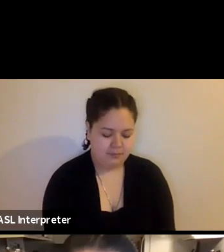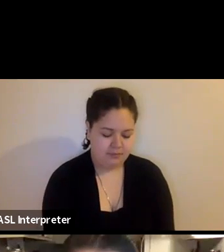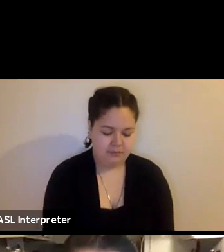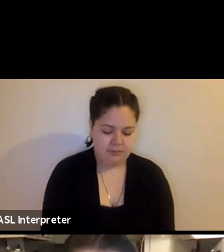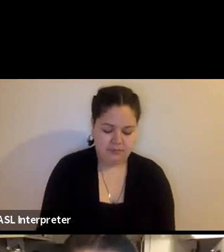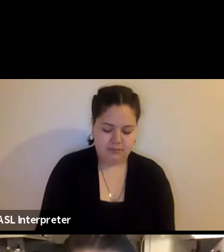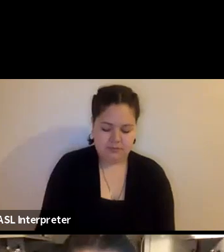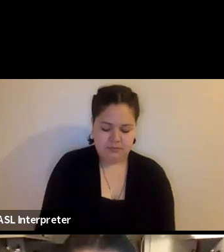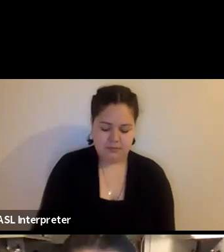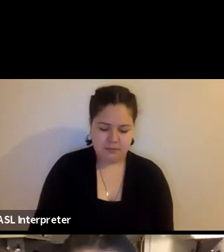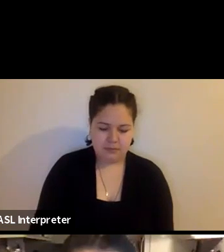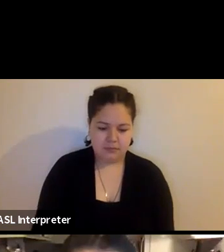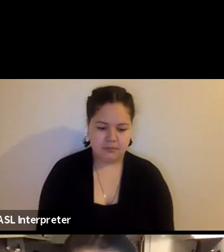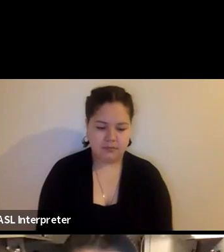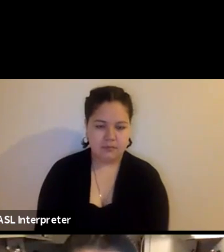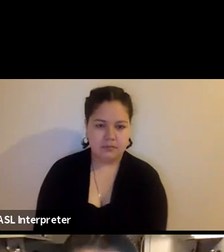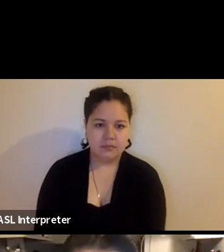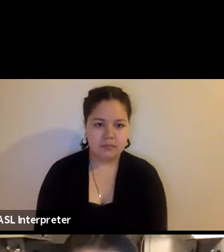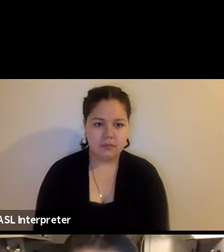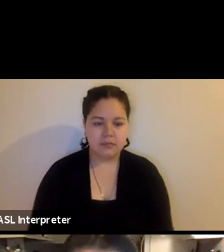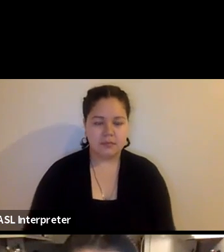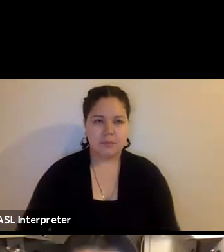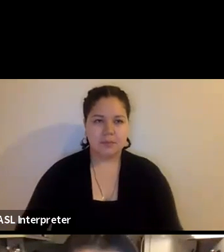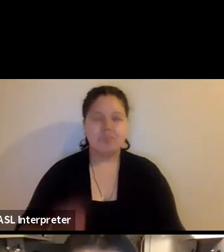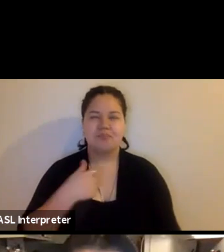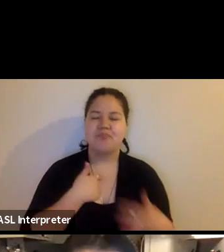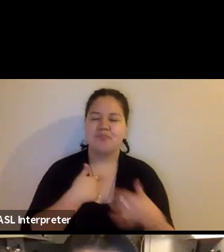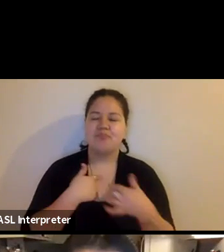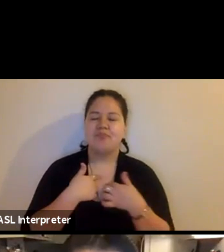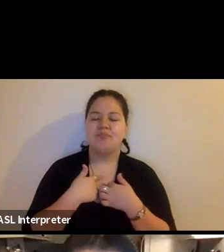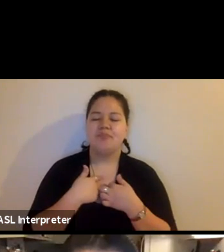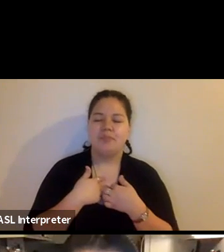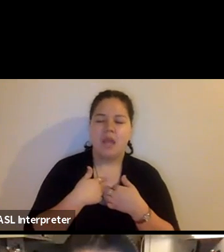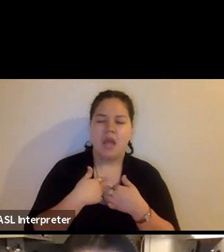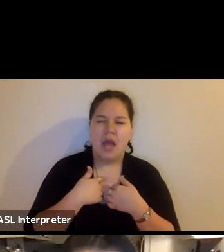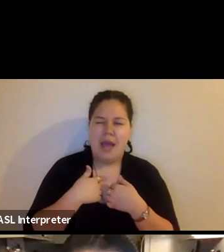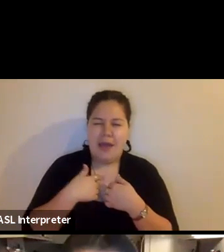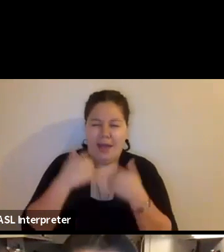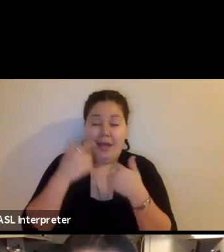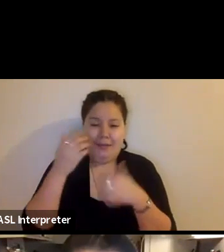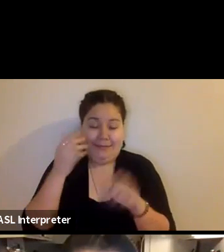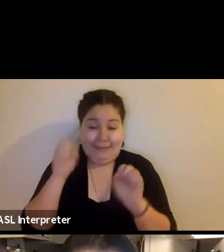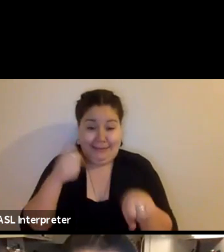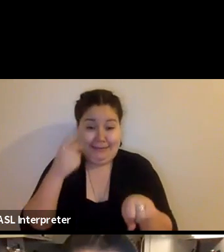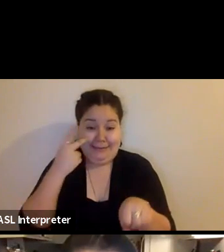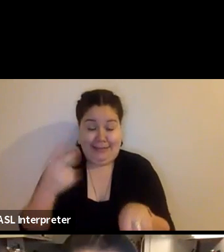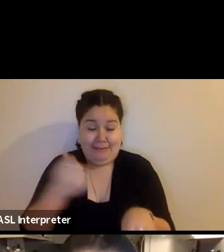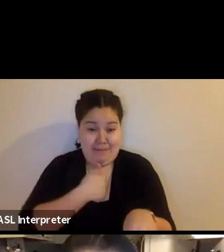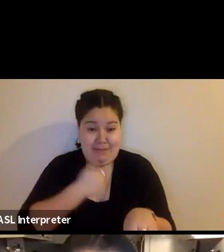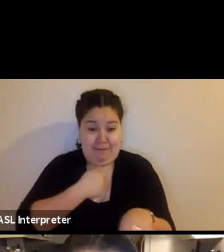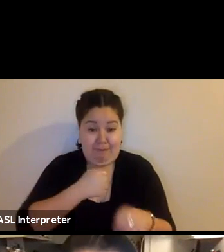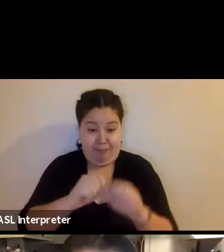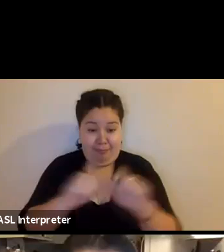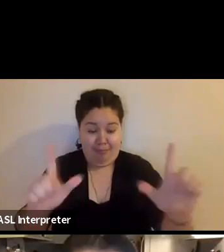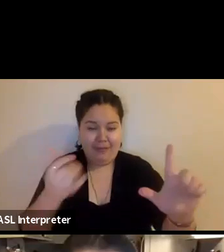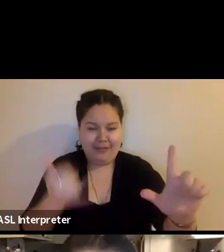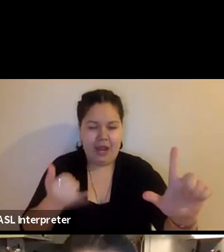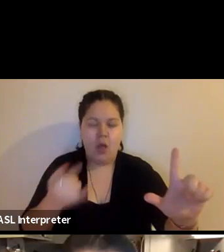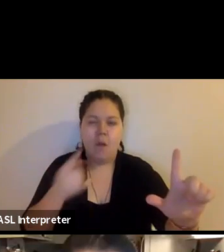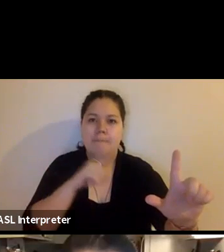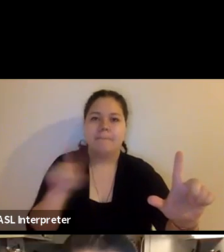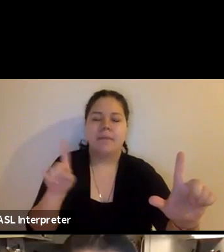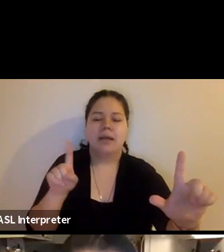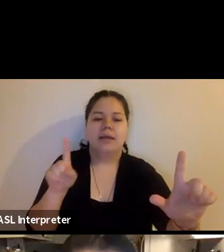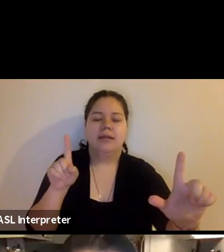I'm trying to remember that even though I see the front of myself on this, I also have like a whole back of my